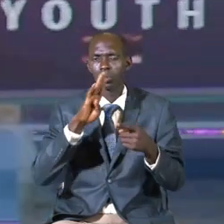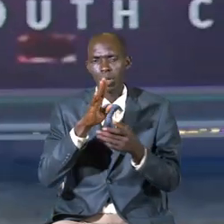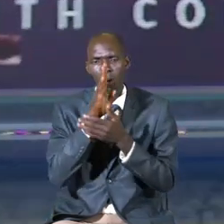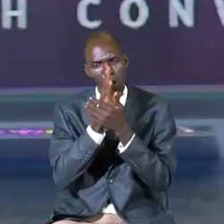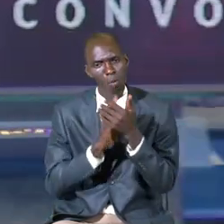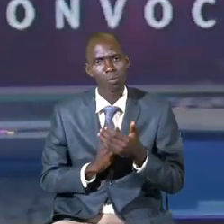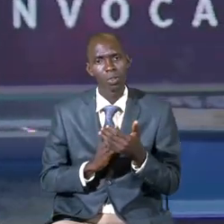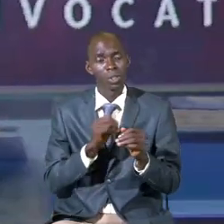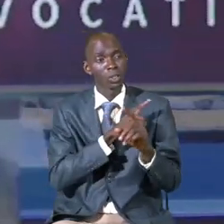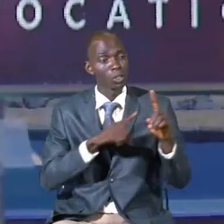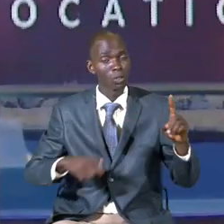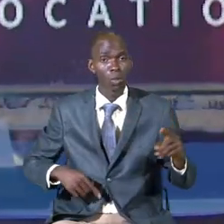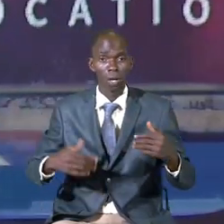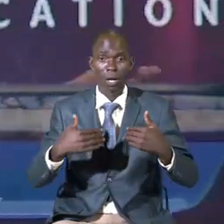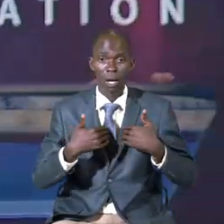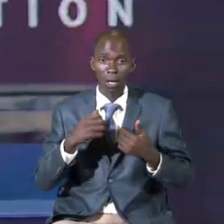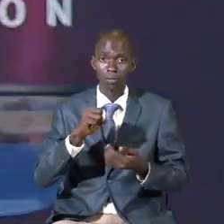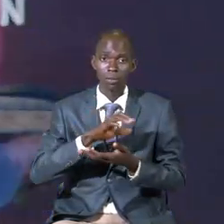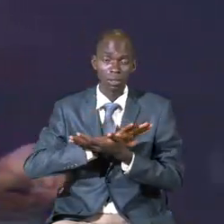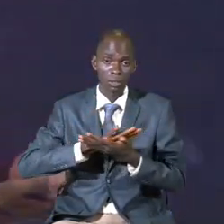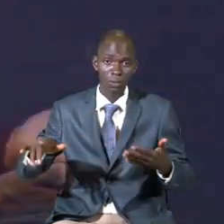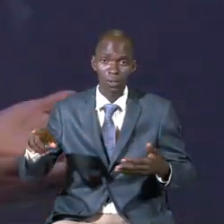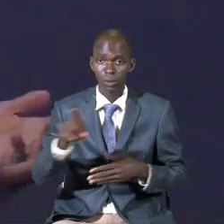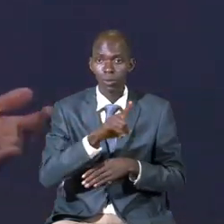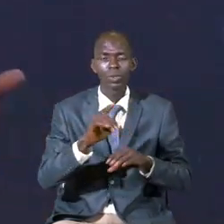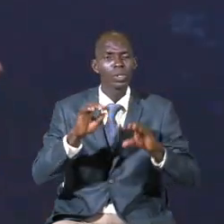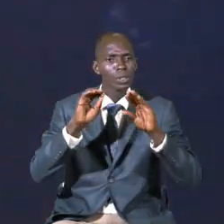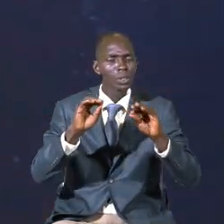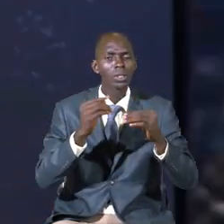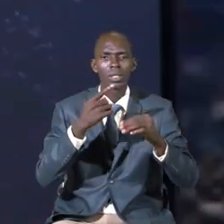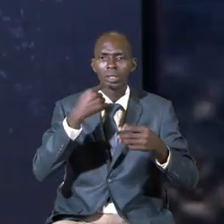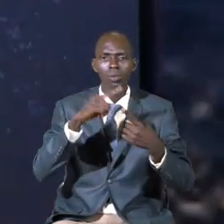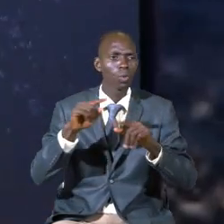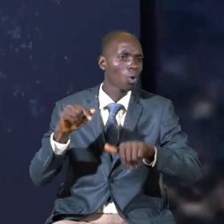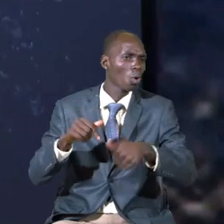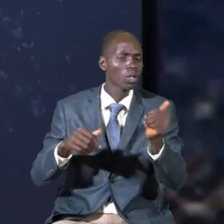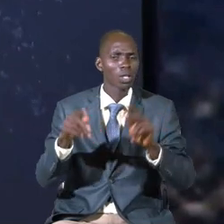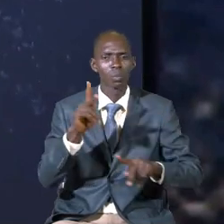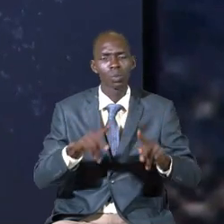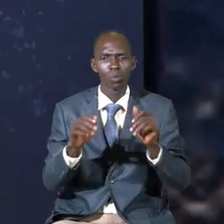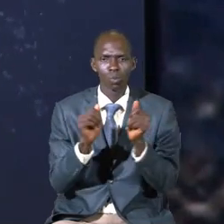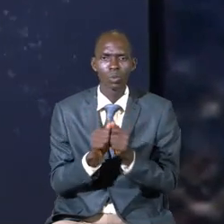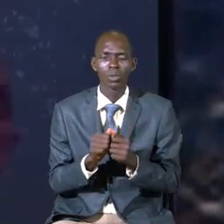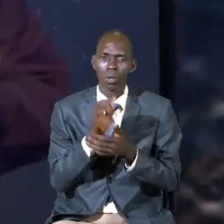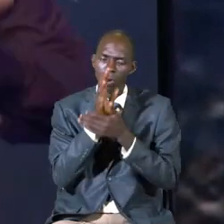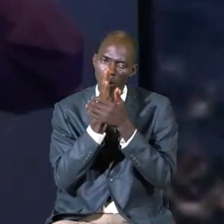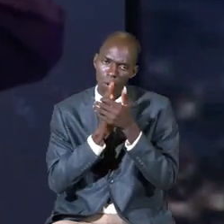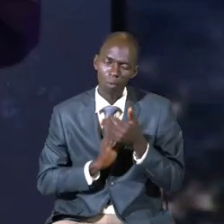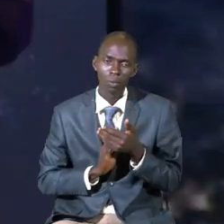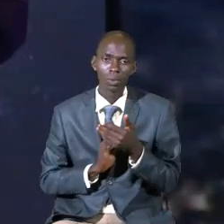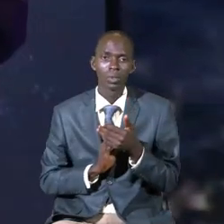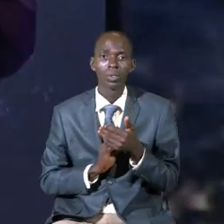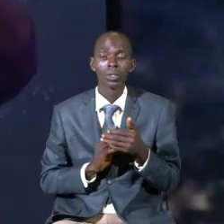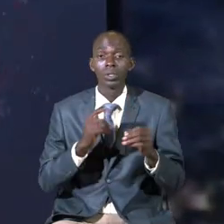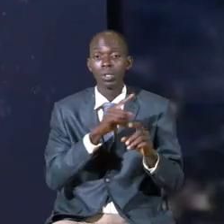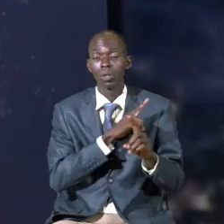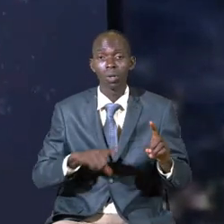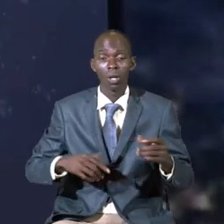sanctified you tell other people teach other people with humility the lord has promoted